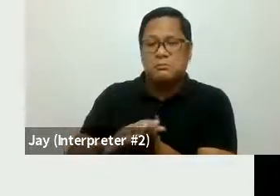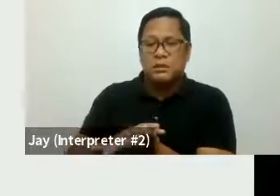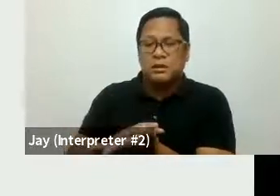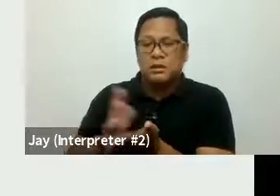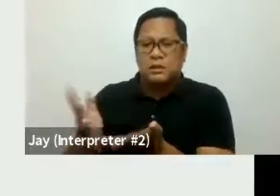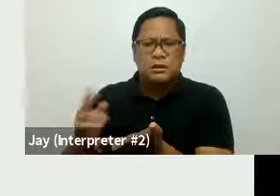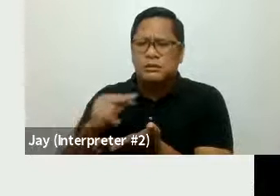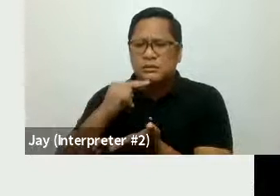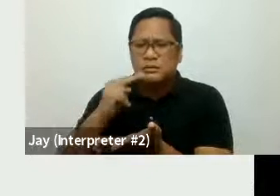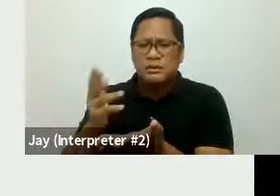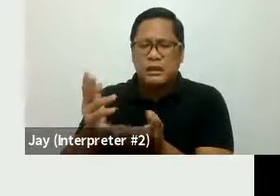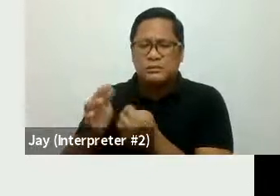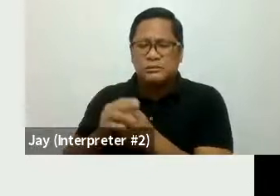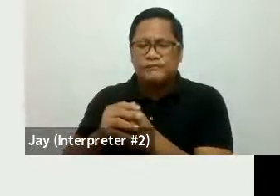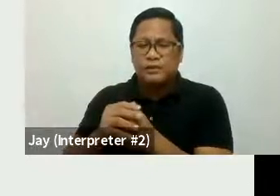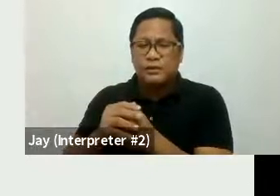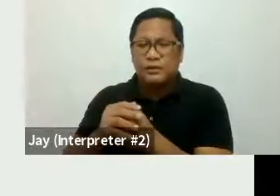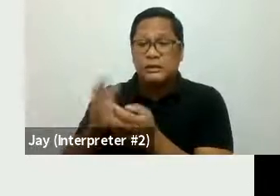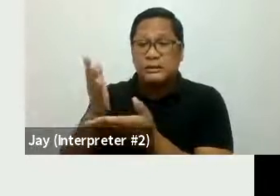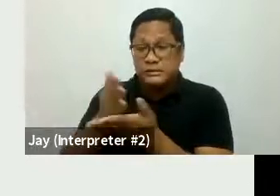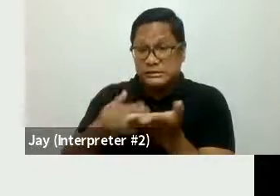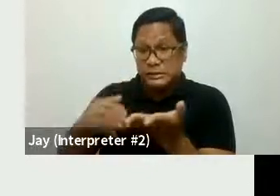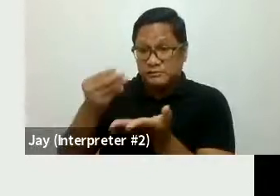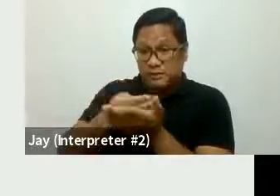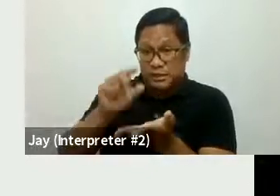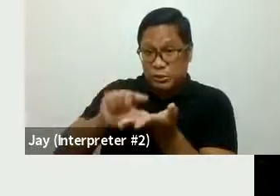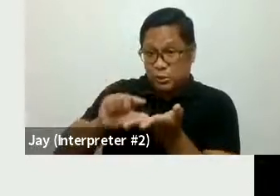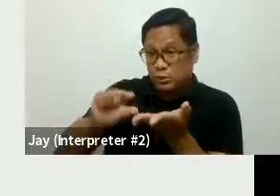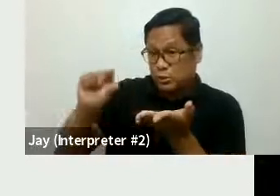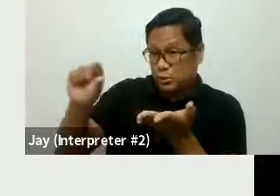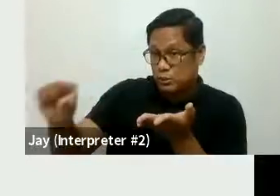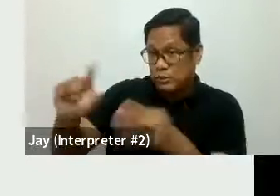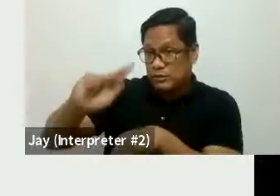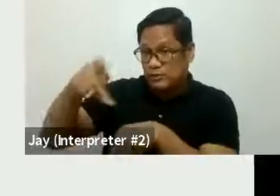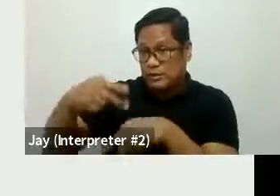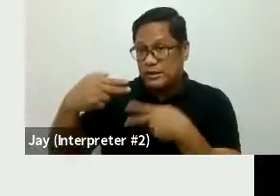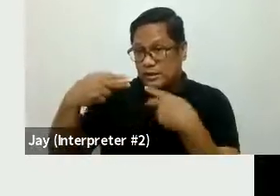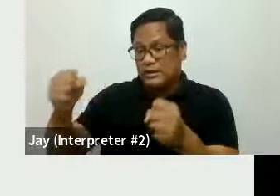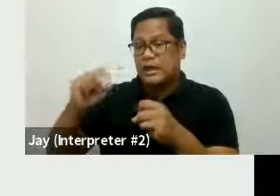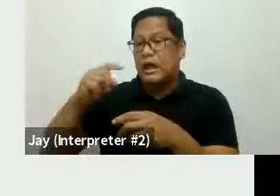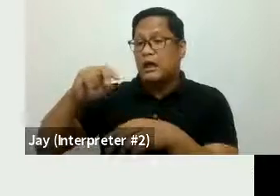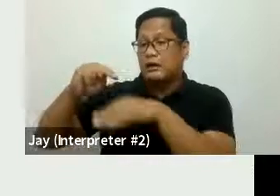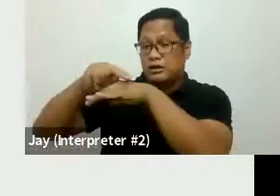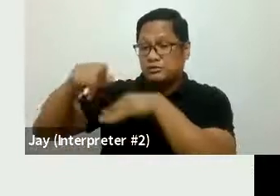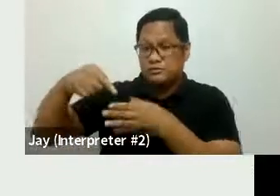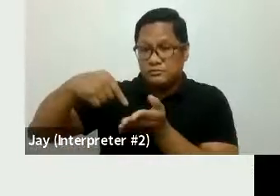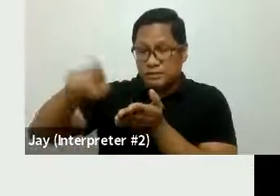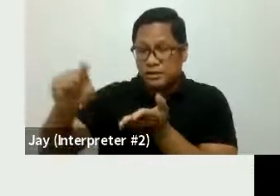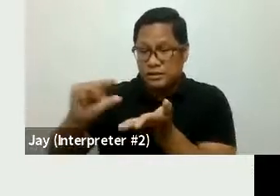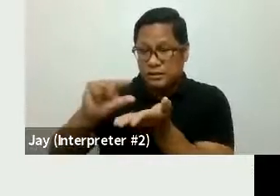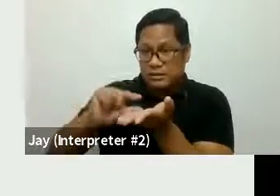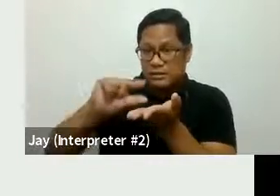not all devolved. Some of it is going through PhilHealth, our national payer. Some of it still with the